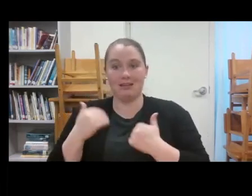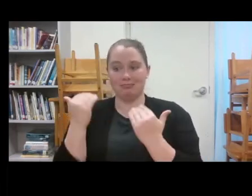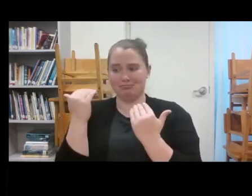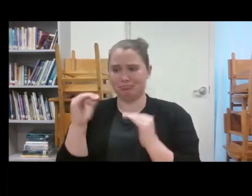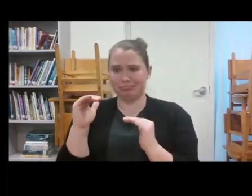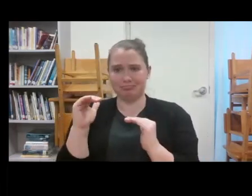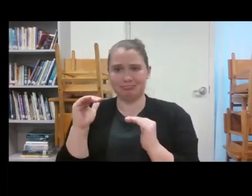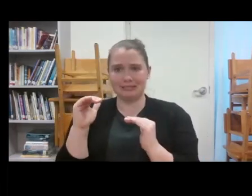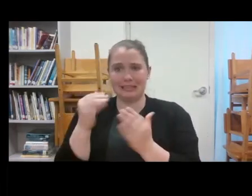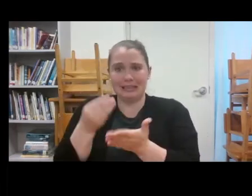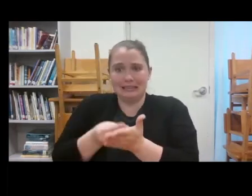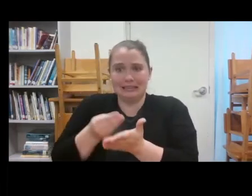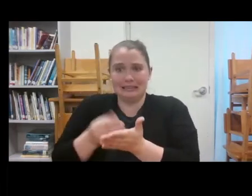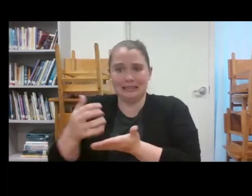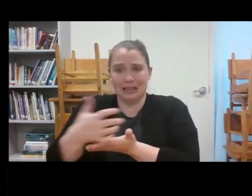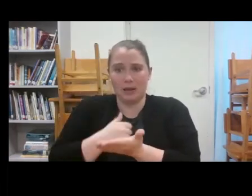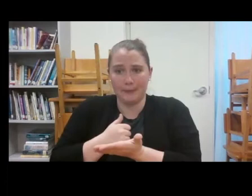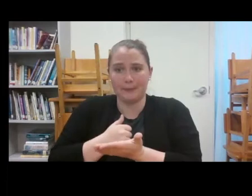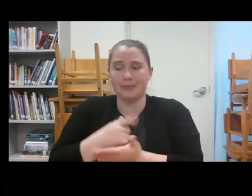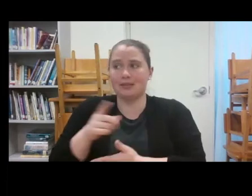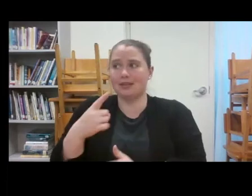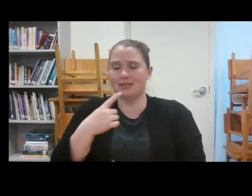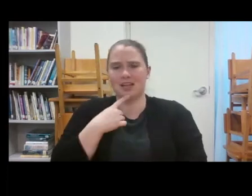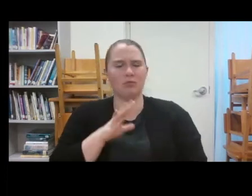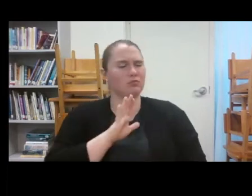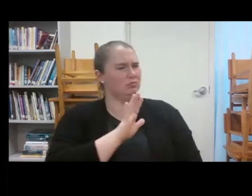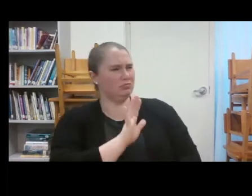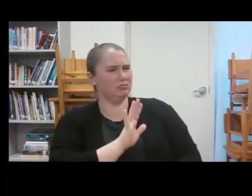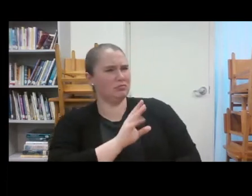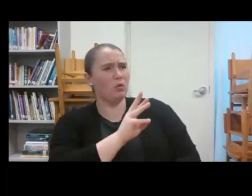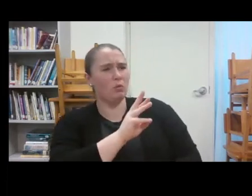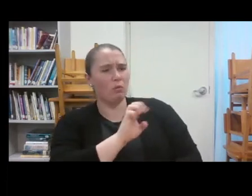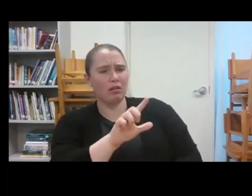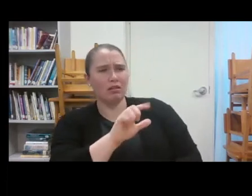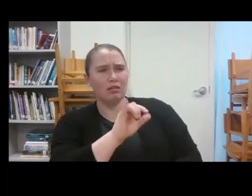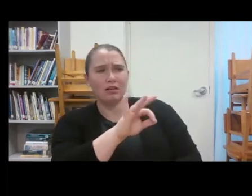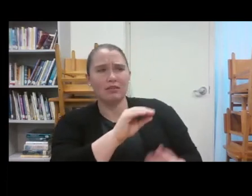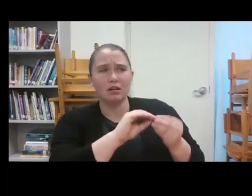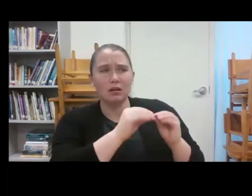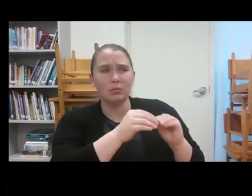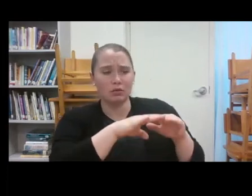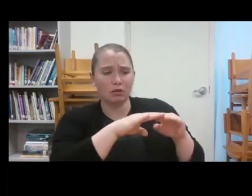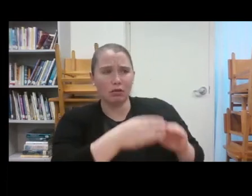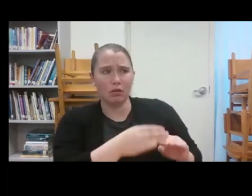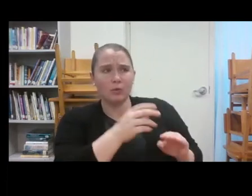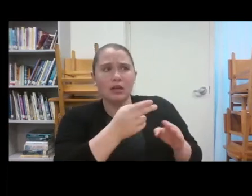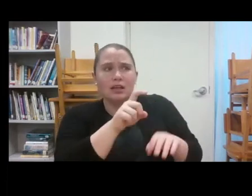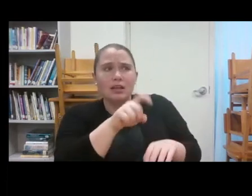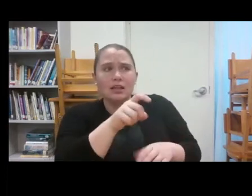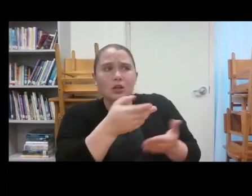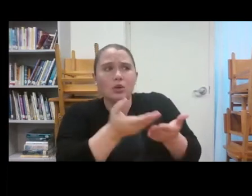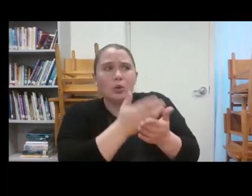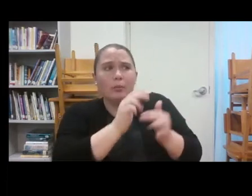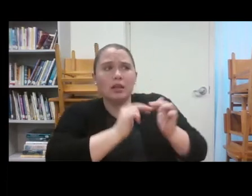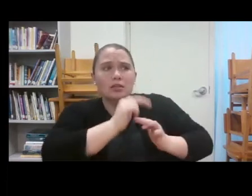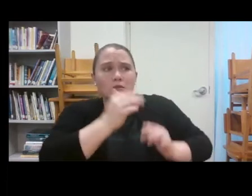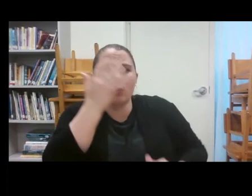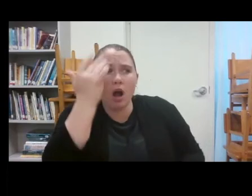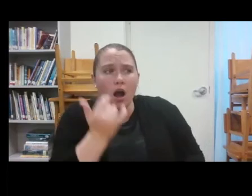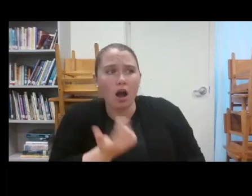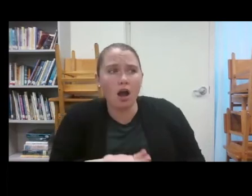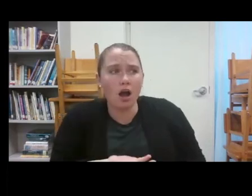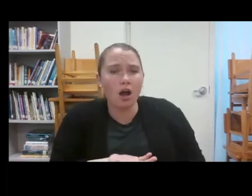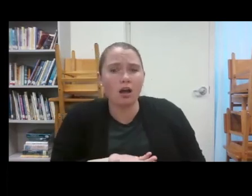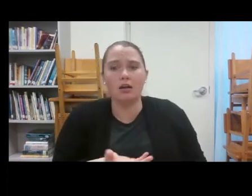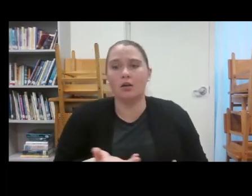forth, saying, well, if our numbers are dropping, why do we need new buildings? And I don't